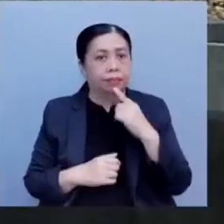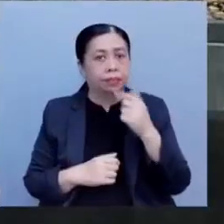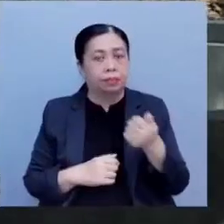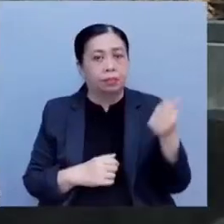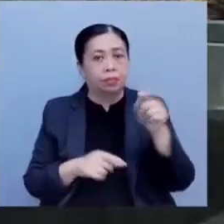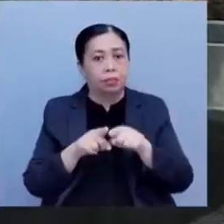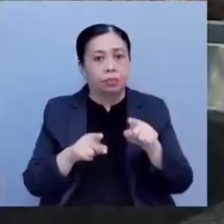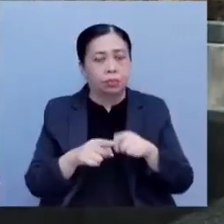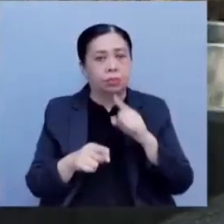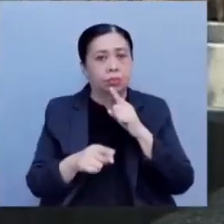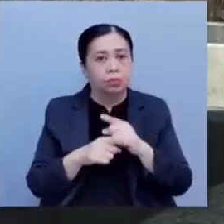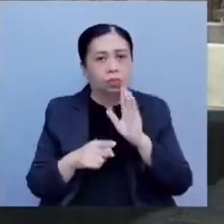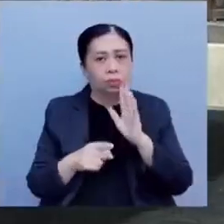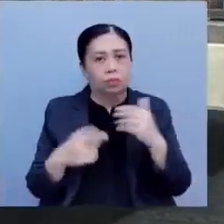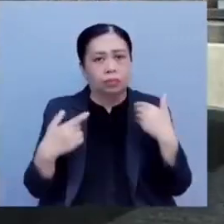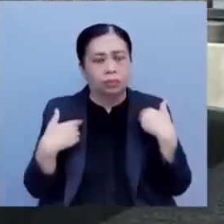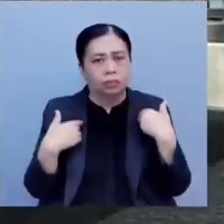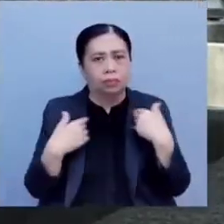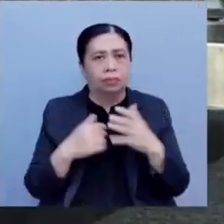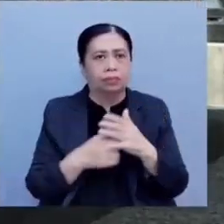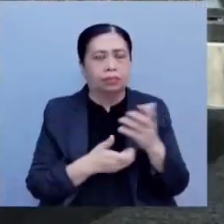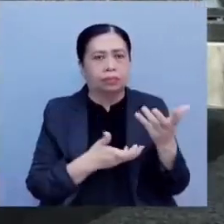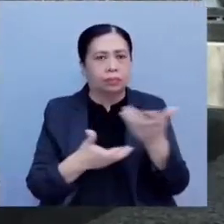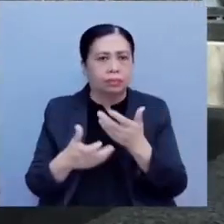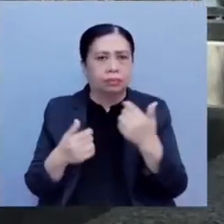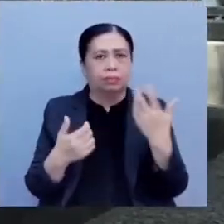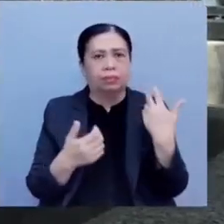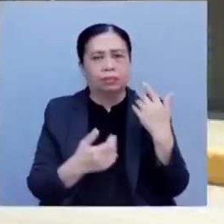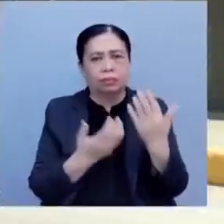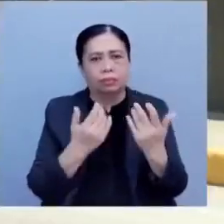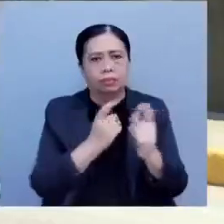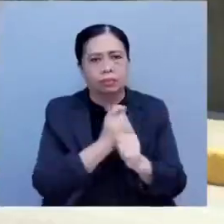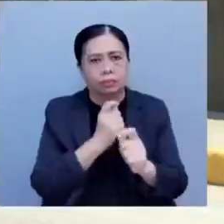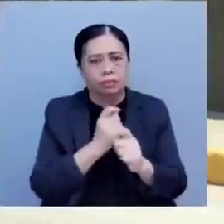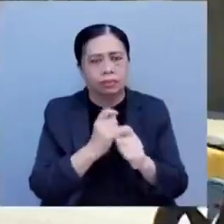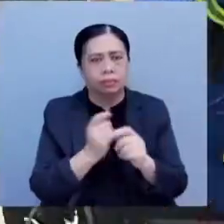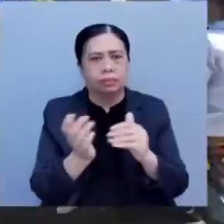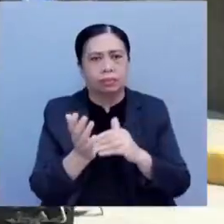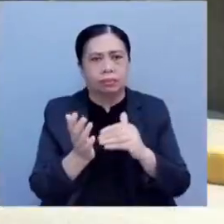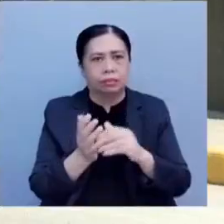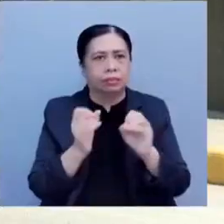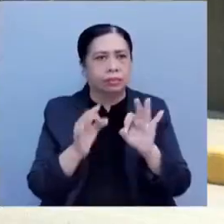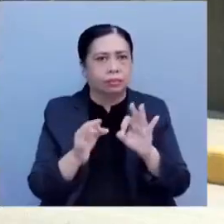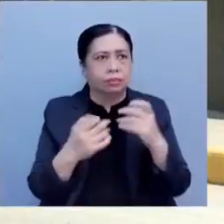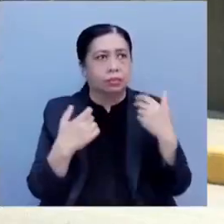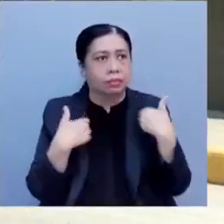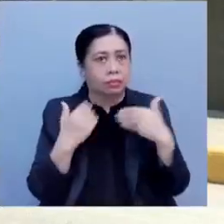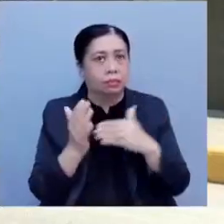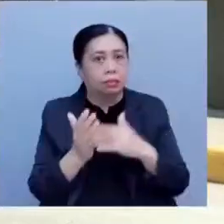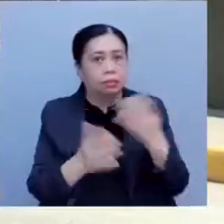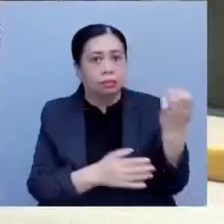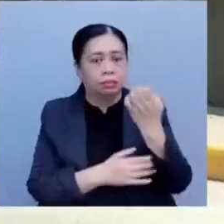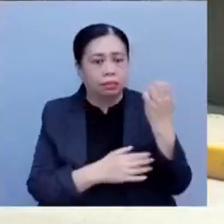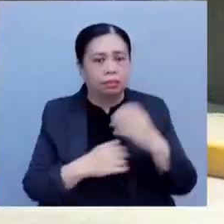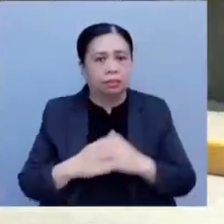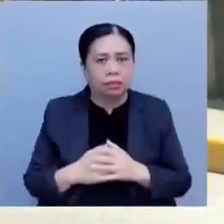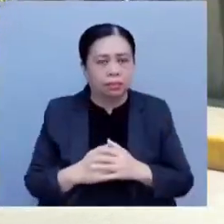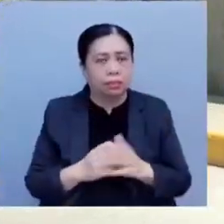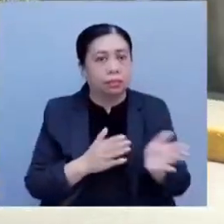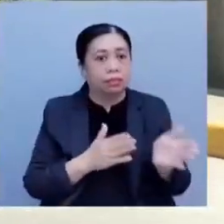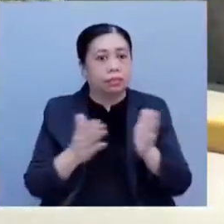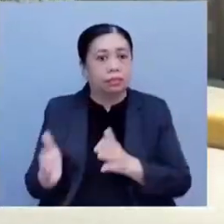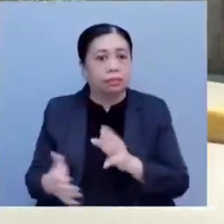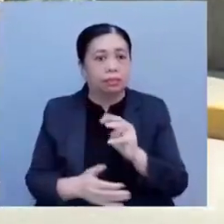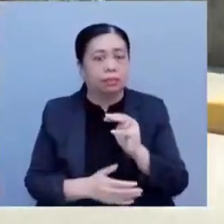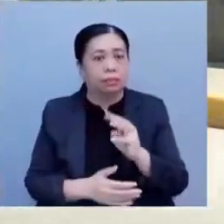assured that there will be fire trucks, ambulances, and medical personnel in case of a medical emergency. Meanwhile, MMDA